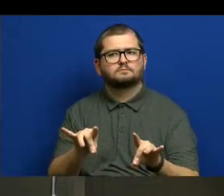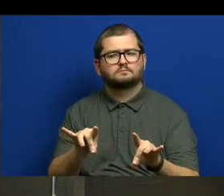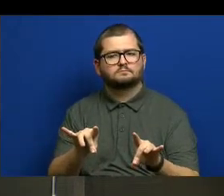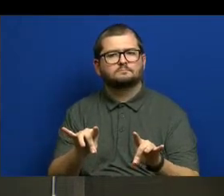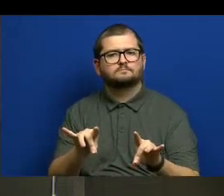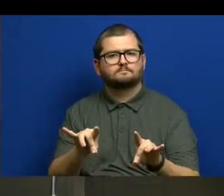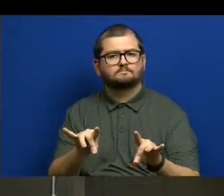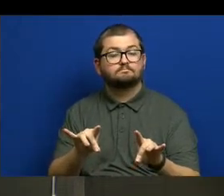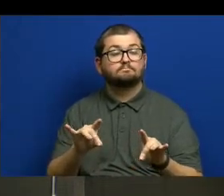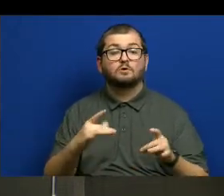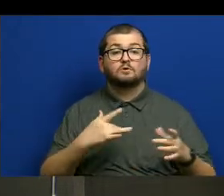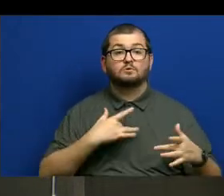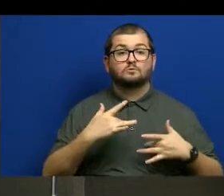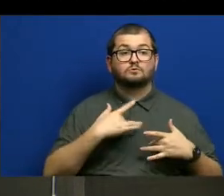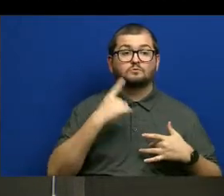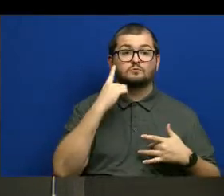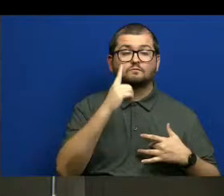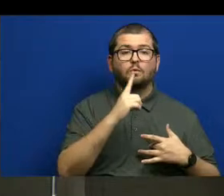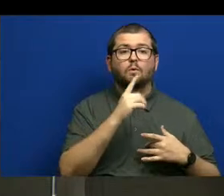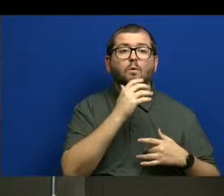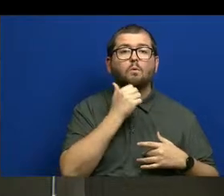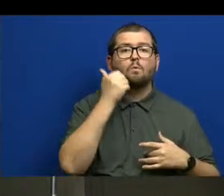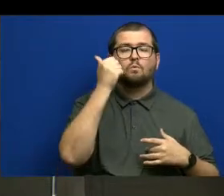the concerns of older adults as well.